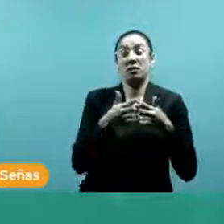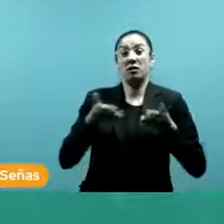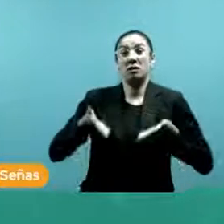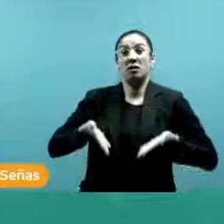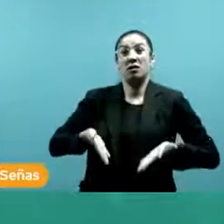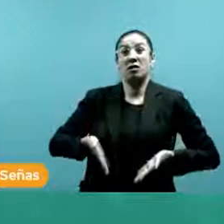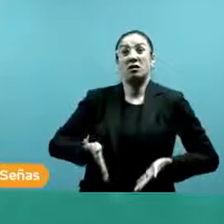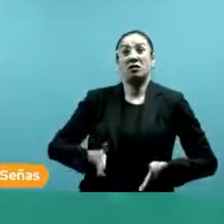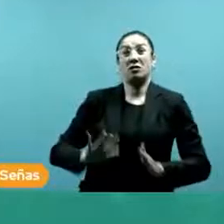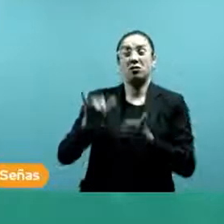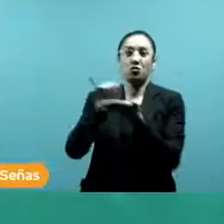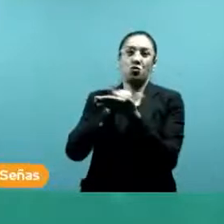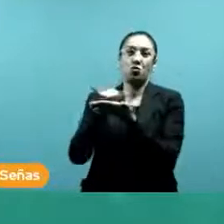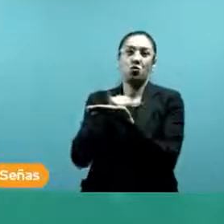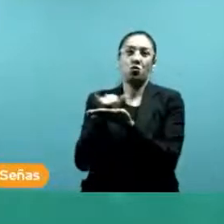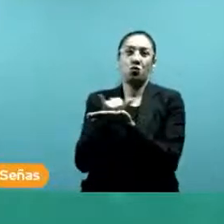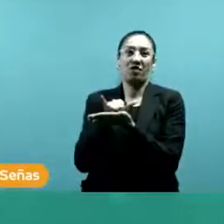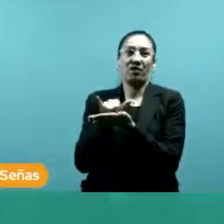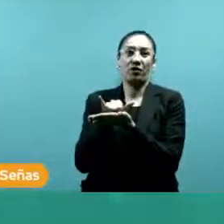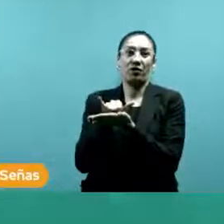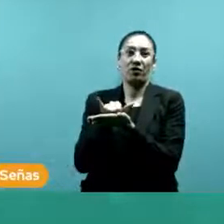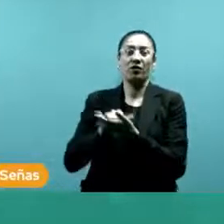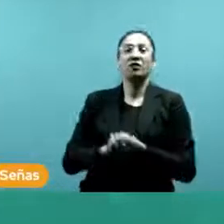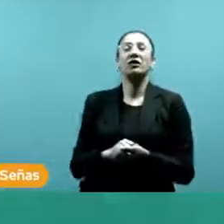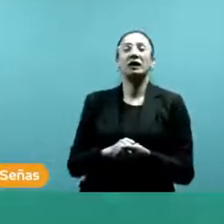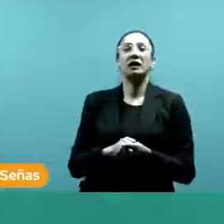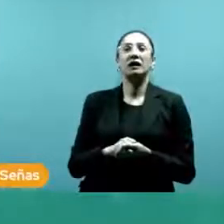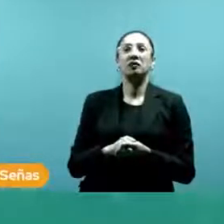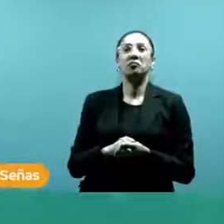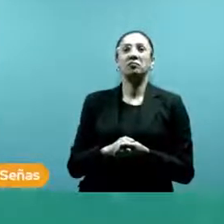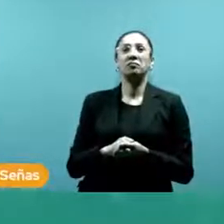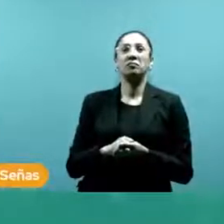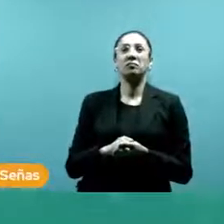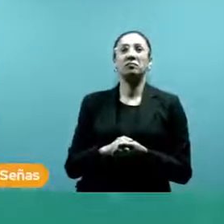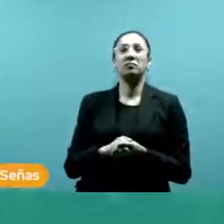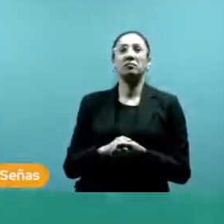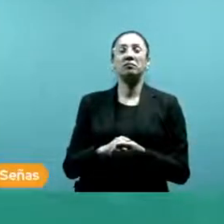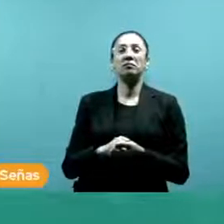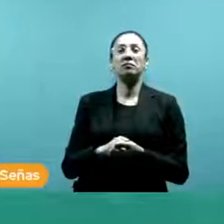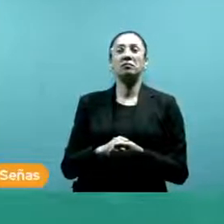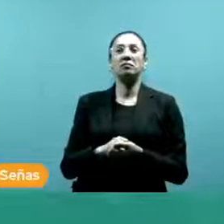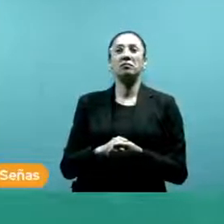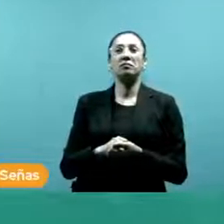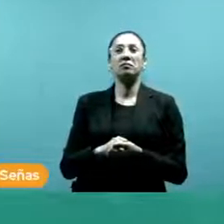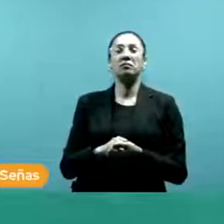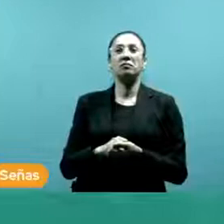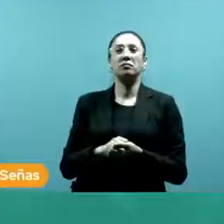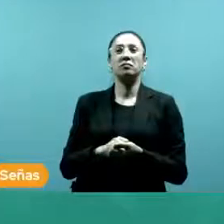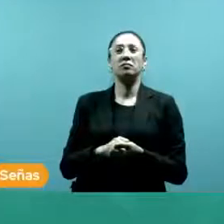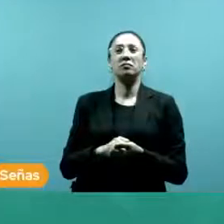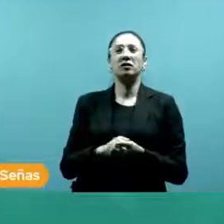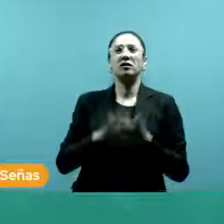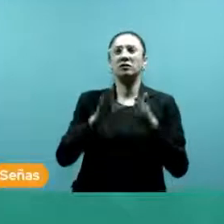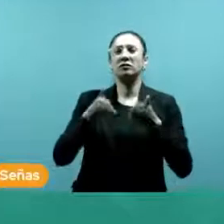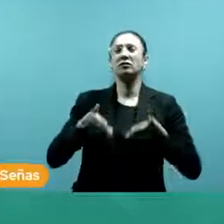la ciudad de Nueva York. And he was of Dutch immigration, and then when he was a teenager, era de